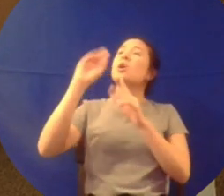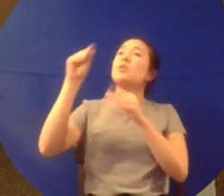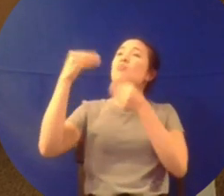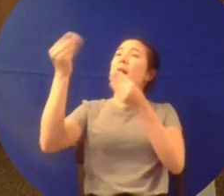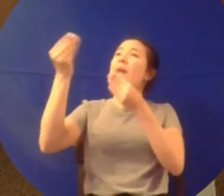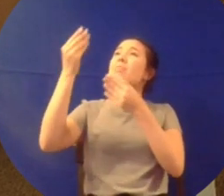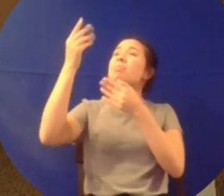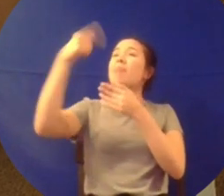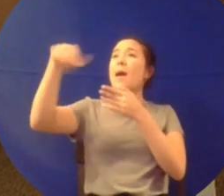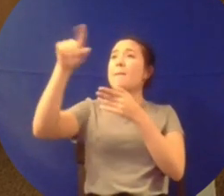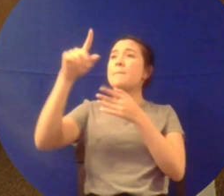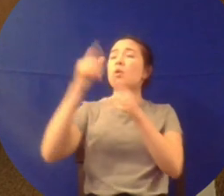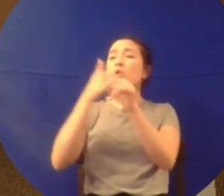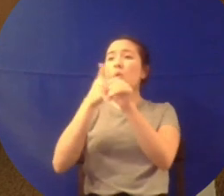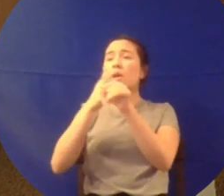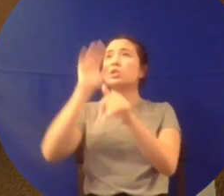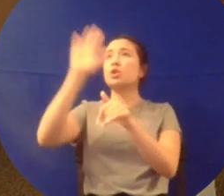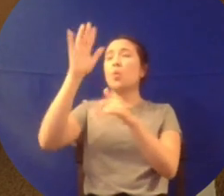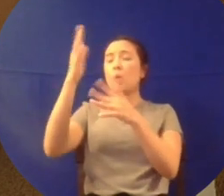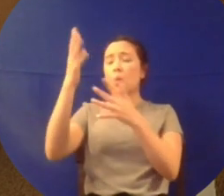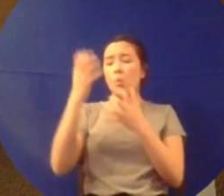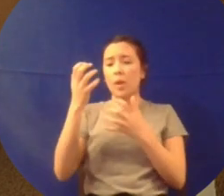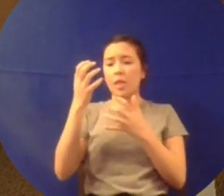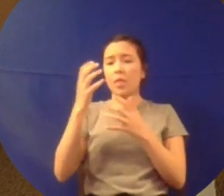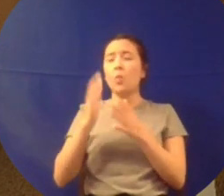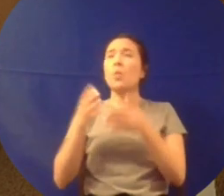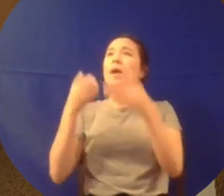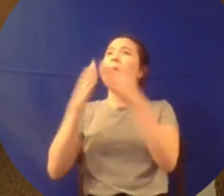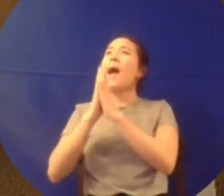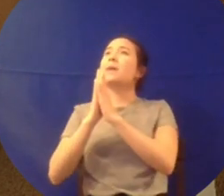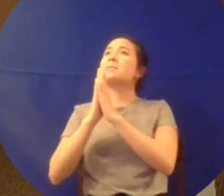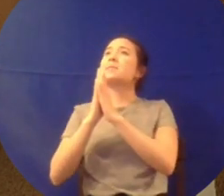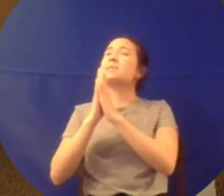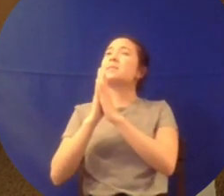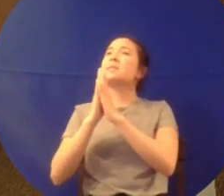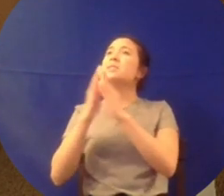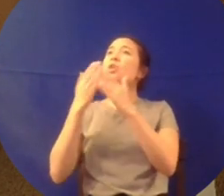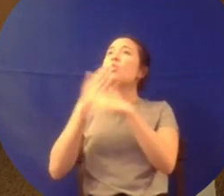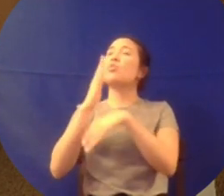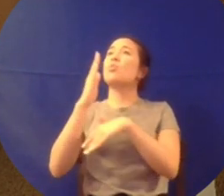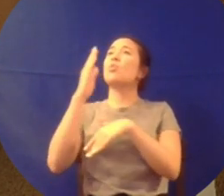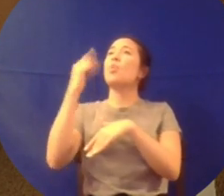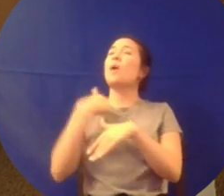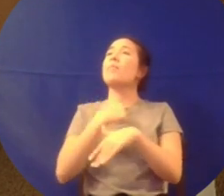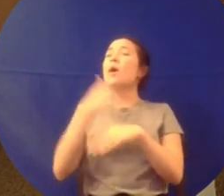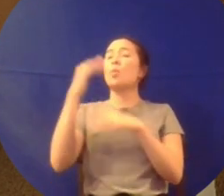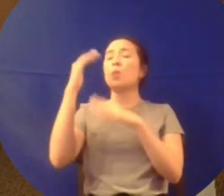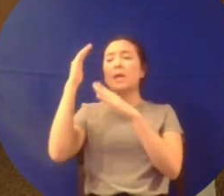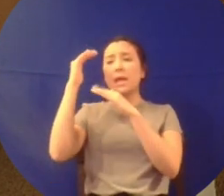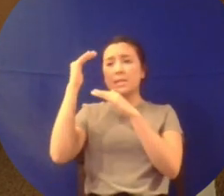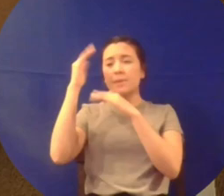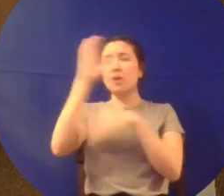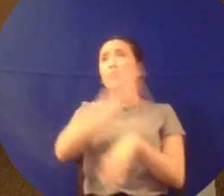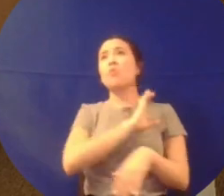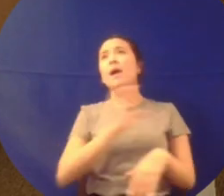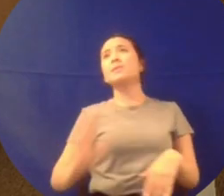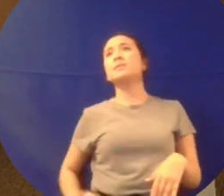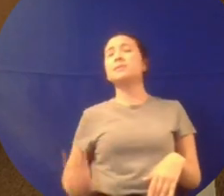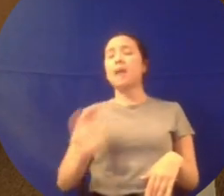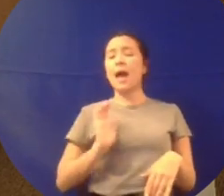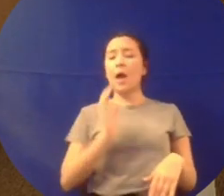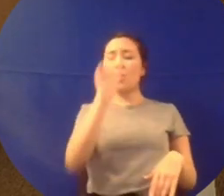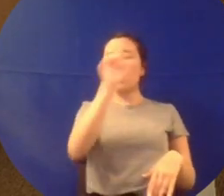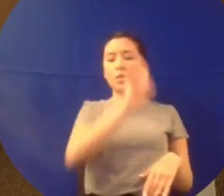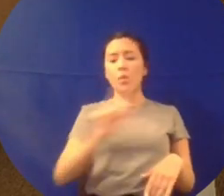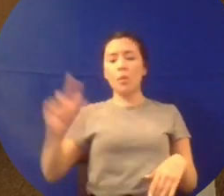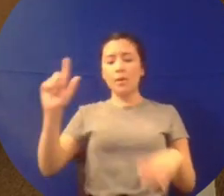ask this through the one whose coming we anticipate, Christ our Lord.